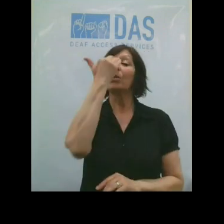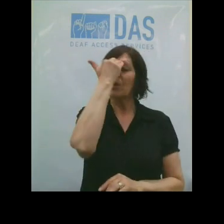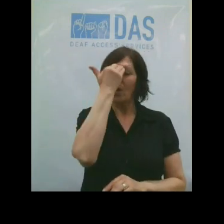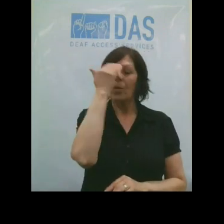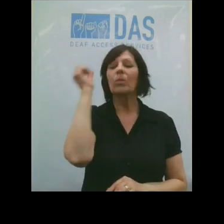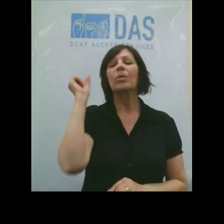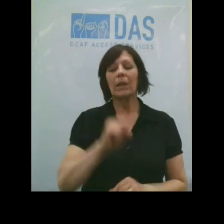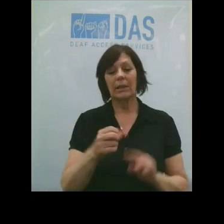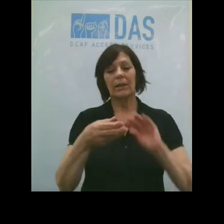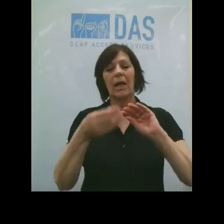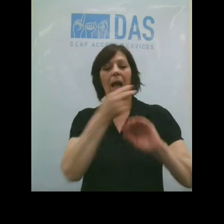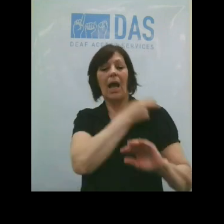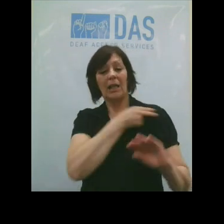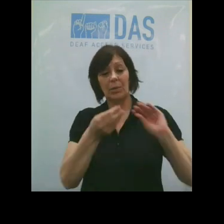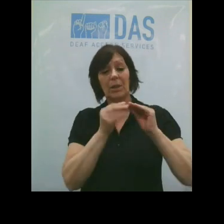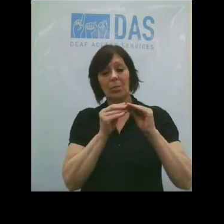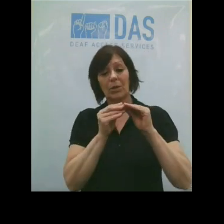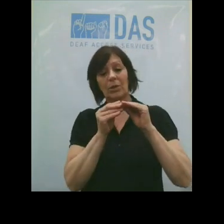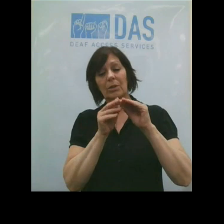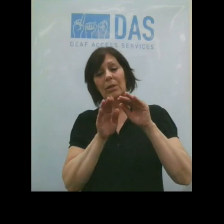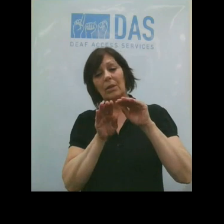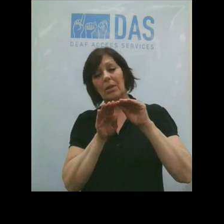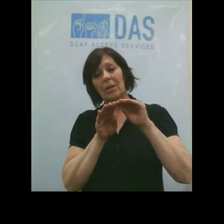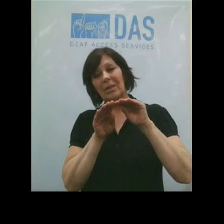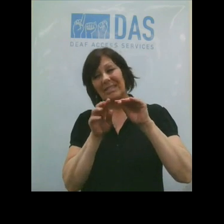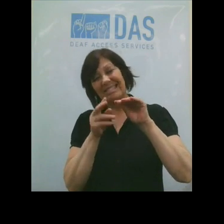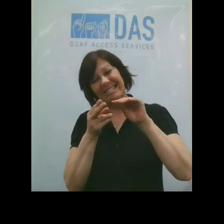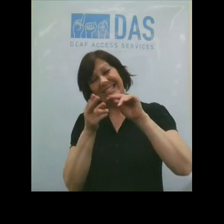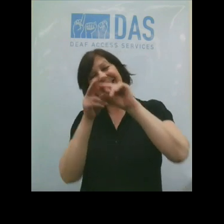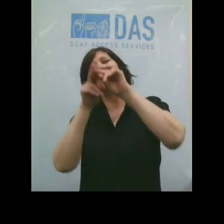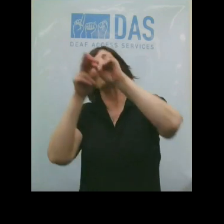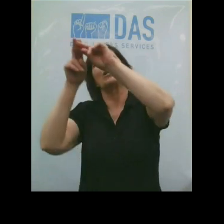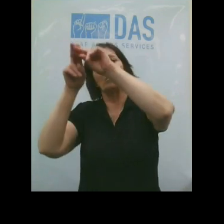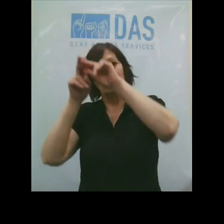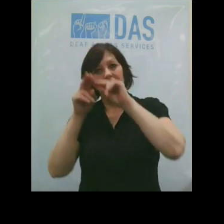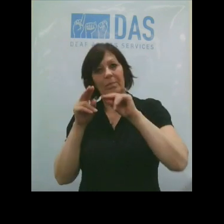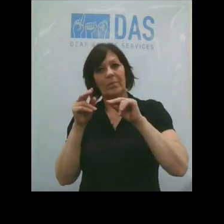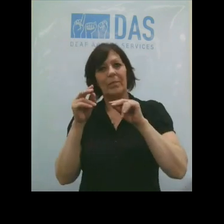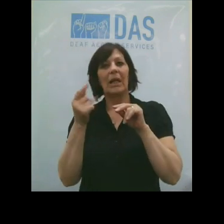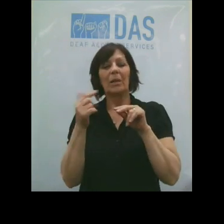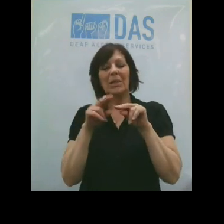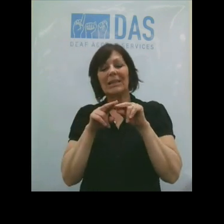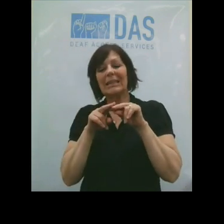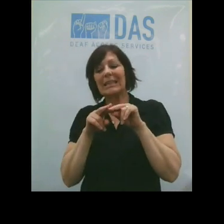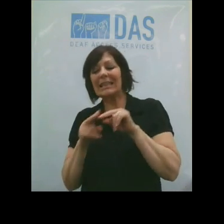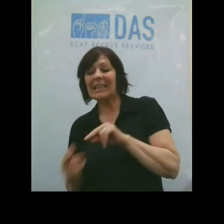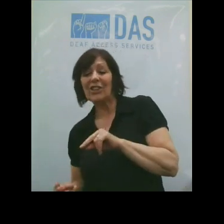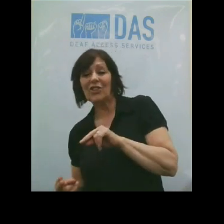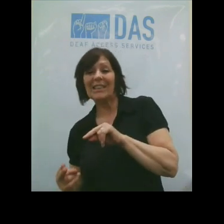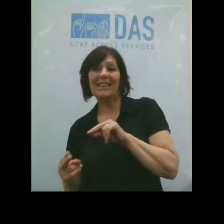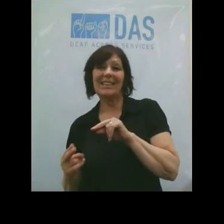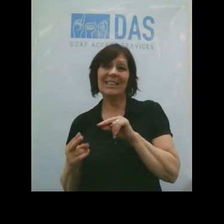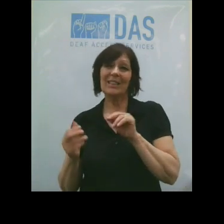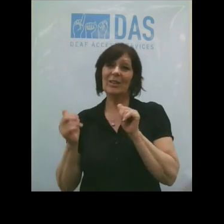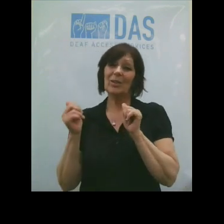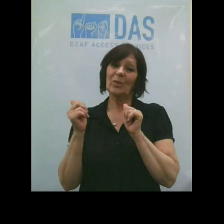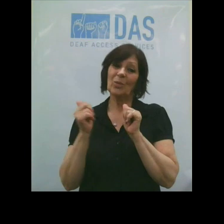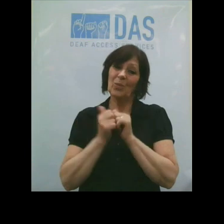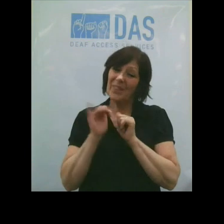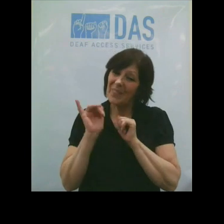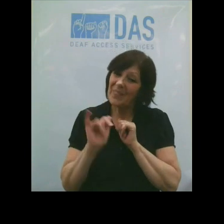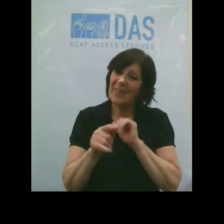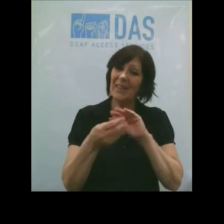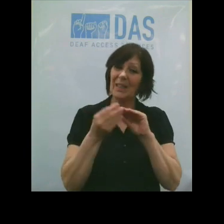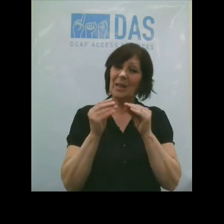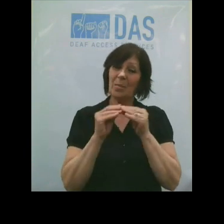are hospitalization increases in the last few days. We saw a nice little decrease as pertains to this number here